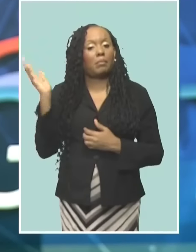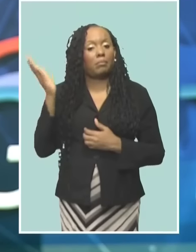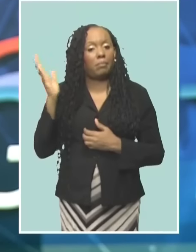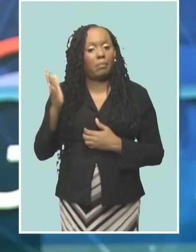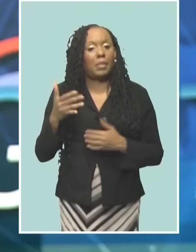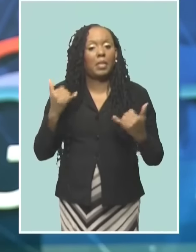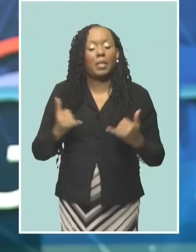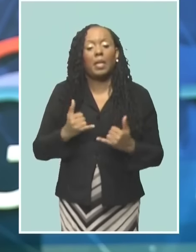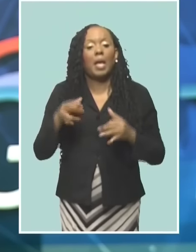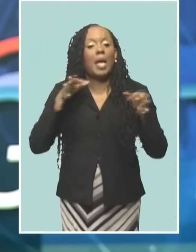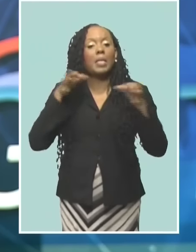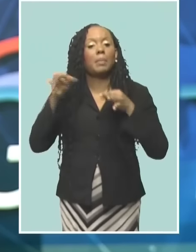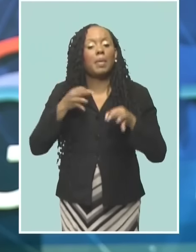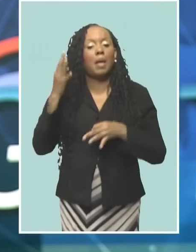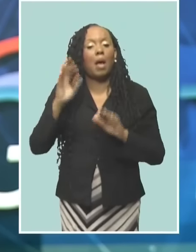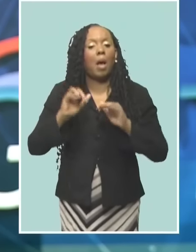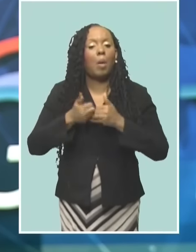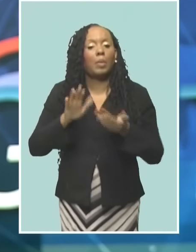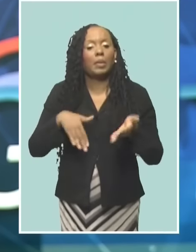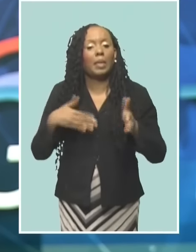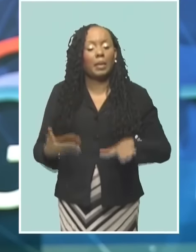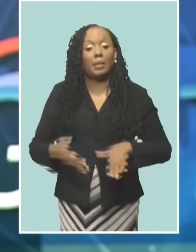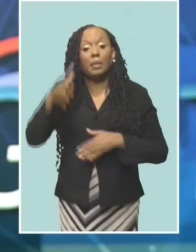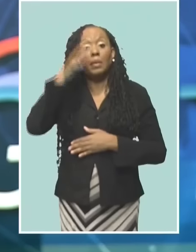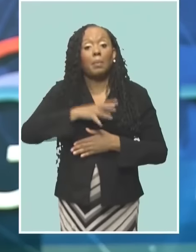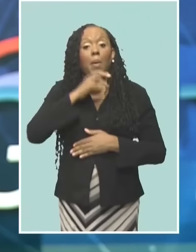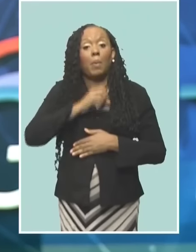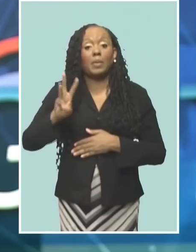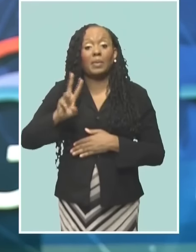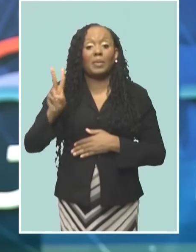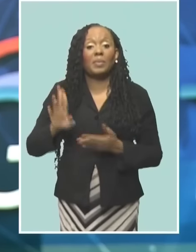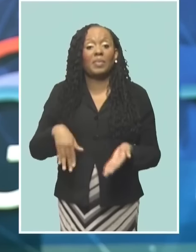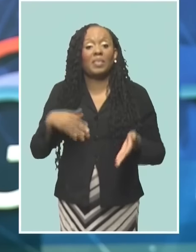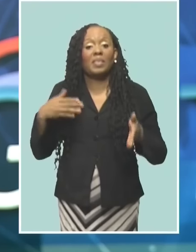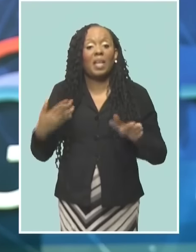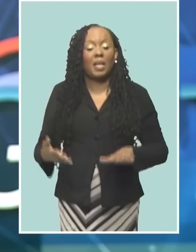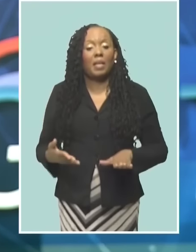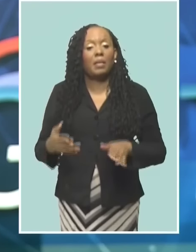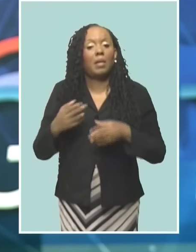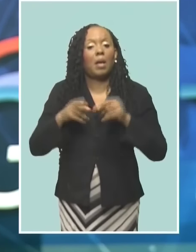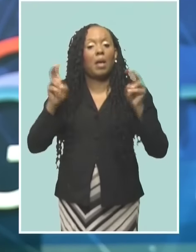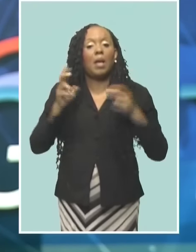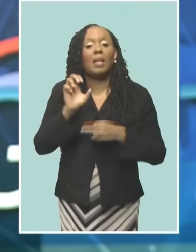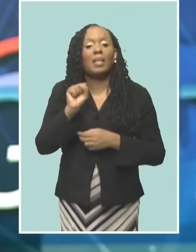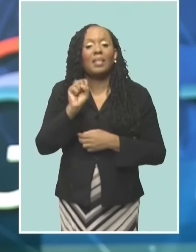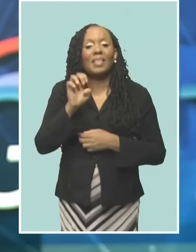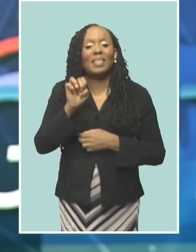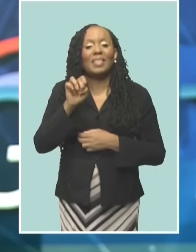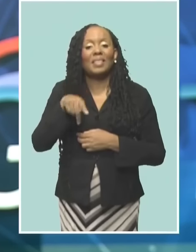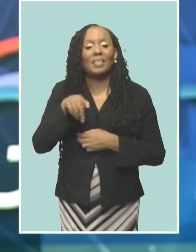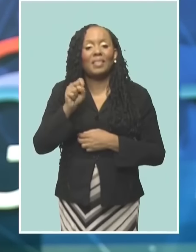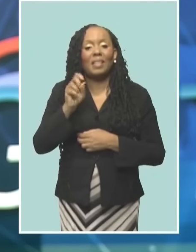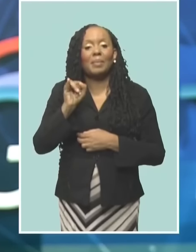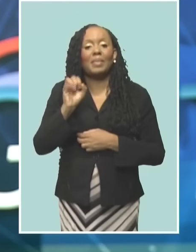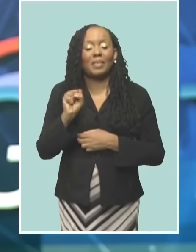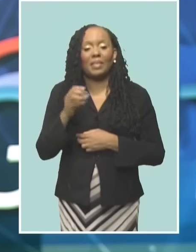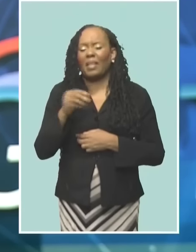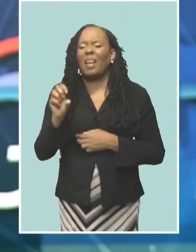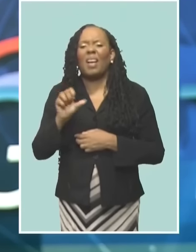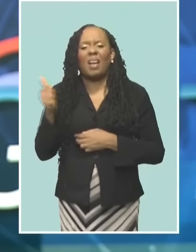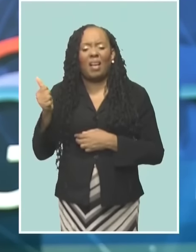what caused his death. They say 62-year-old John died of sepsis and other related causes. Commissioner